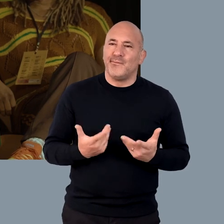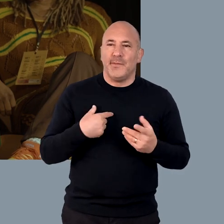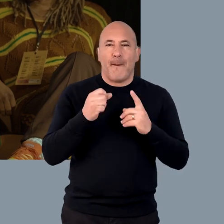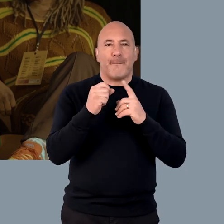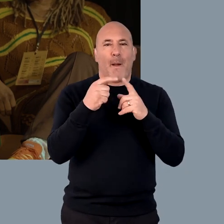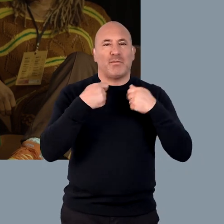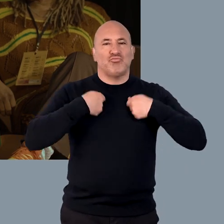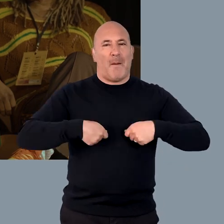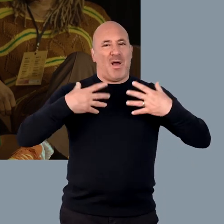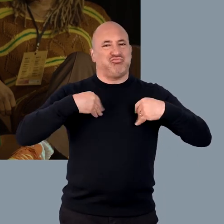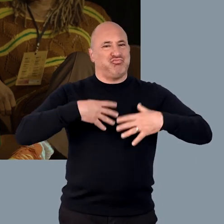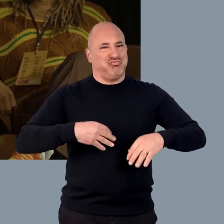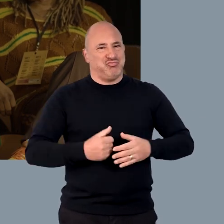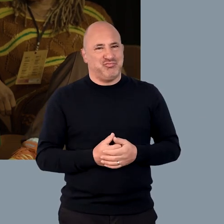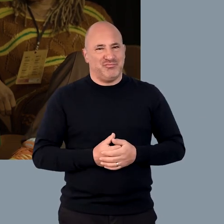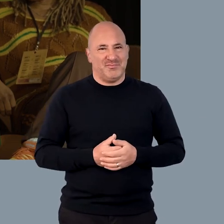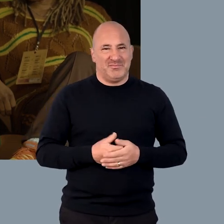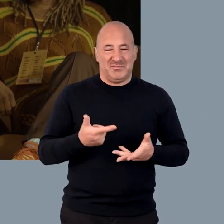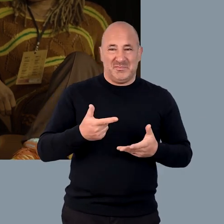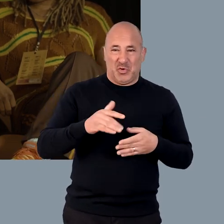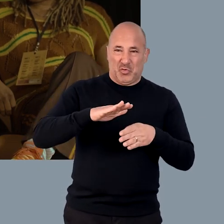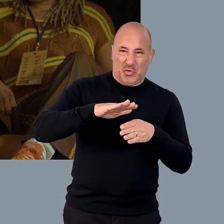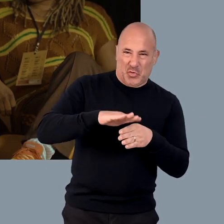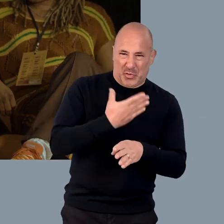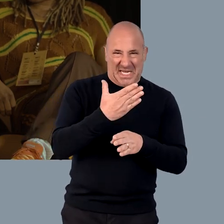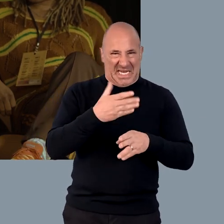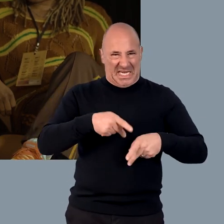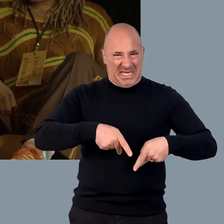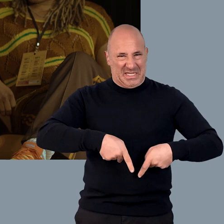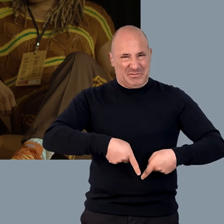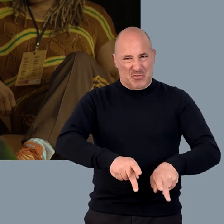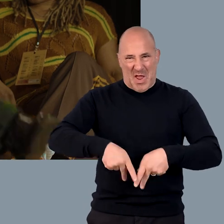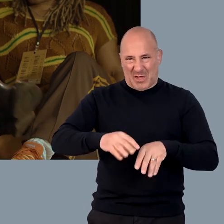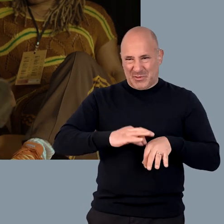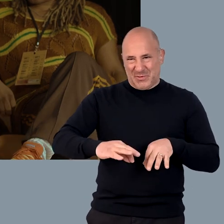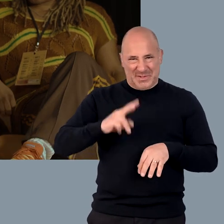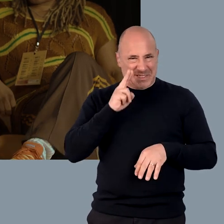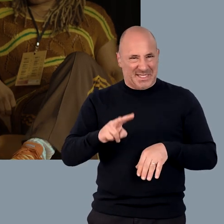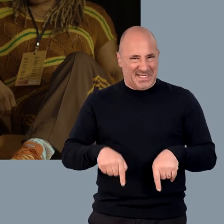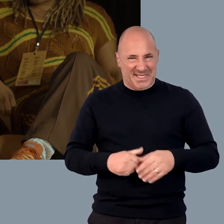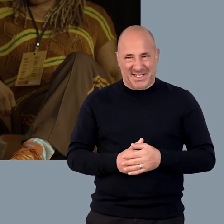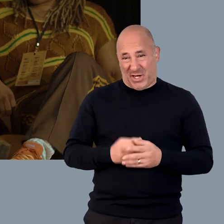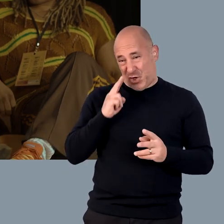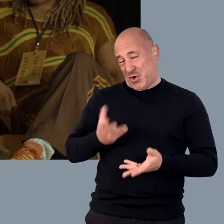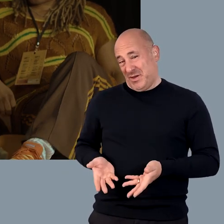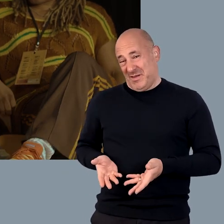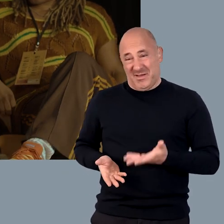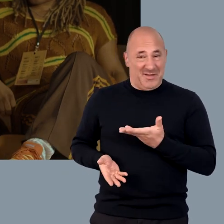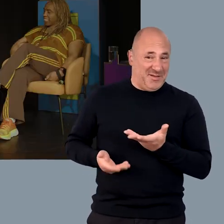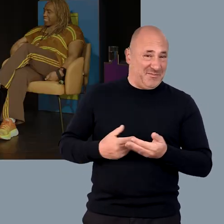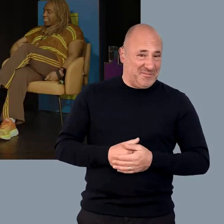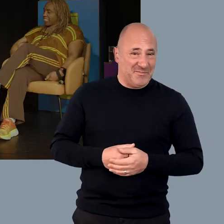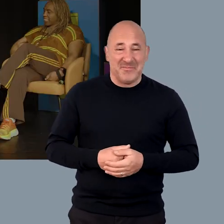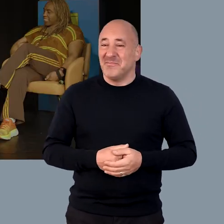A fluffy purple jumper and some pleated green pleather